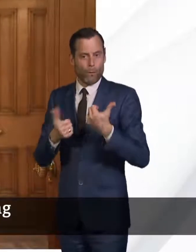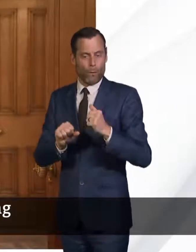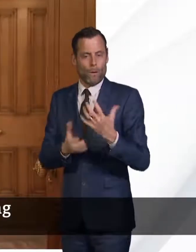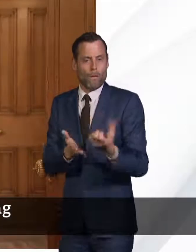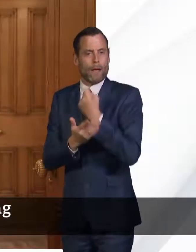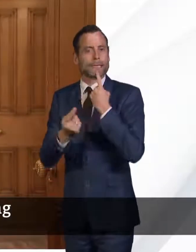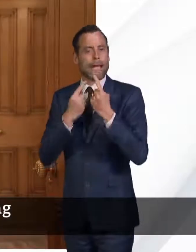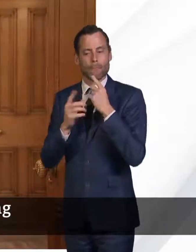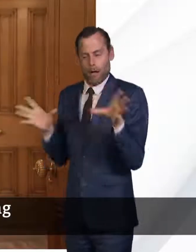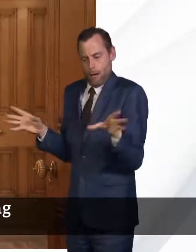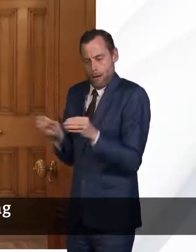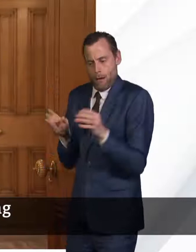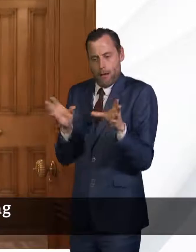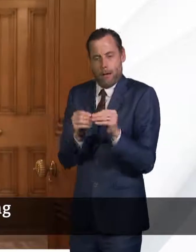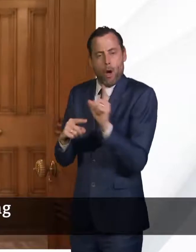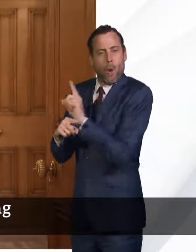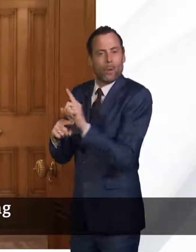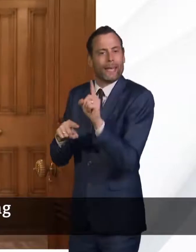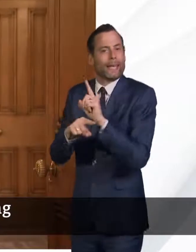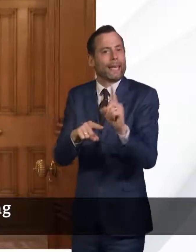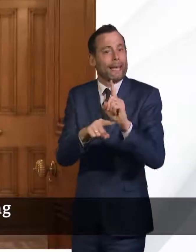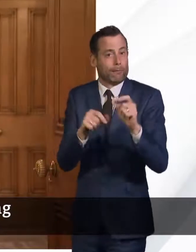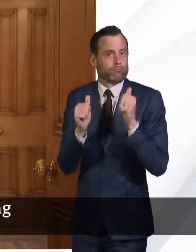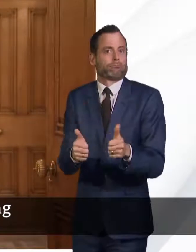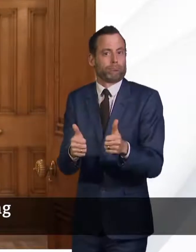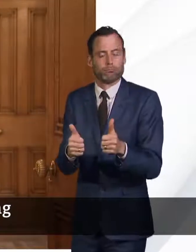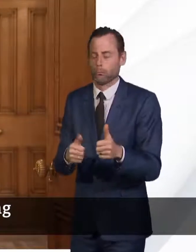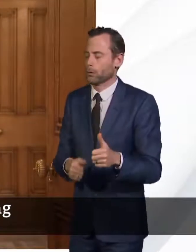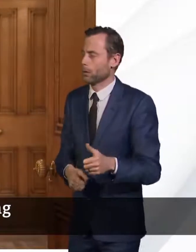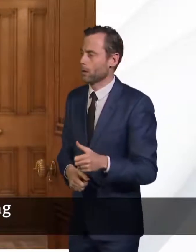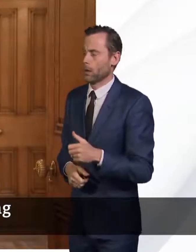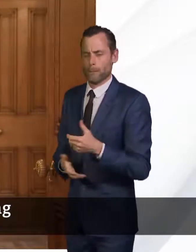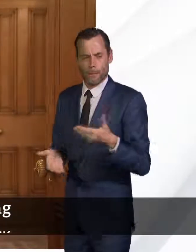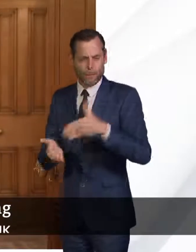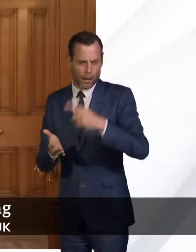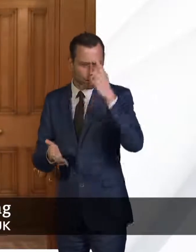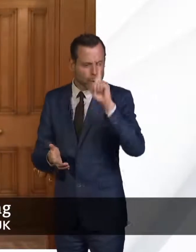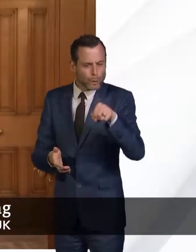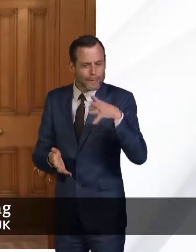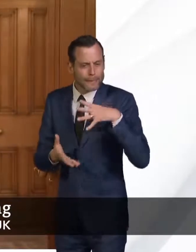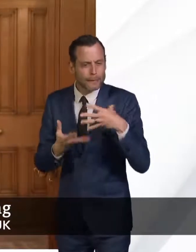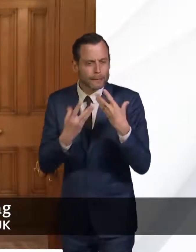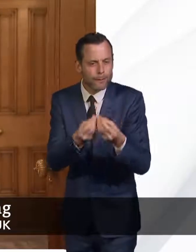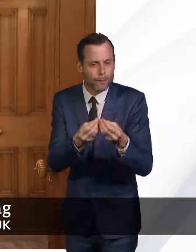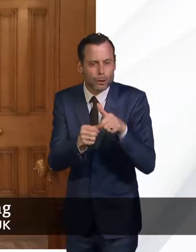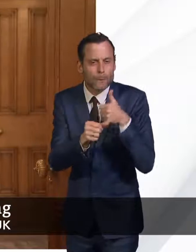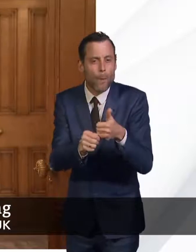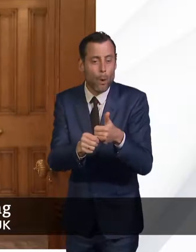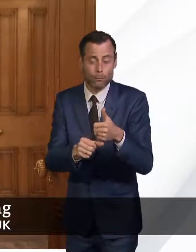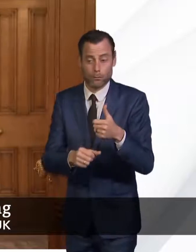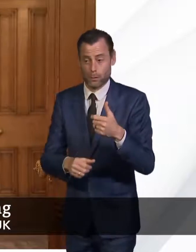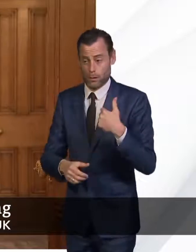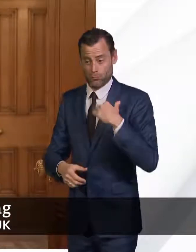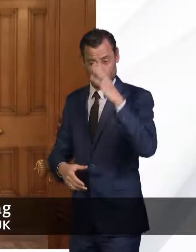making sure that care homes have the support they need has been absolutely at front of mind right from the start. In fact, I can